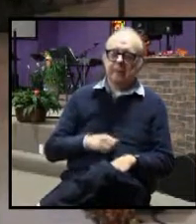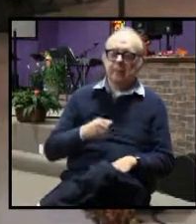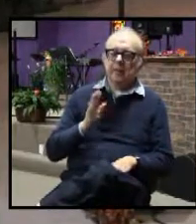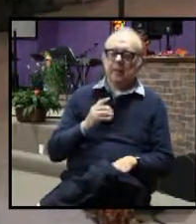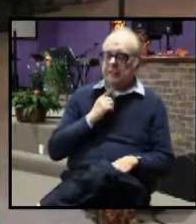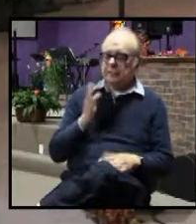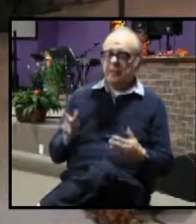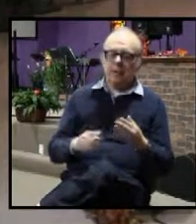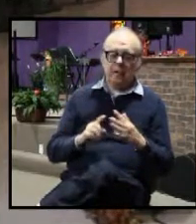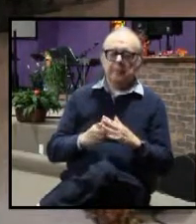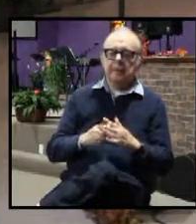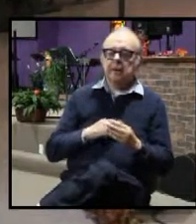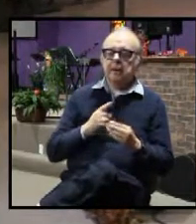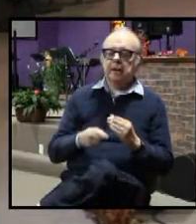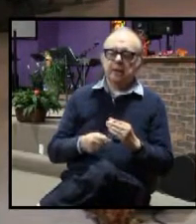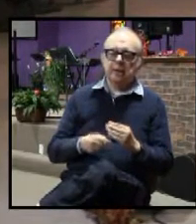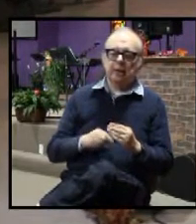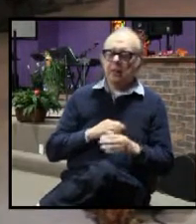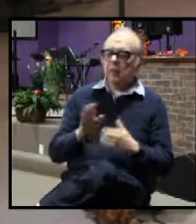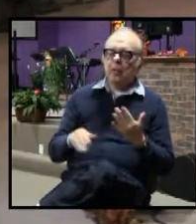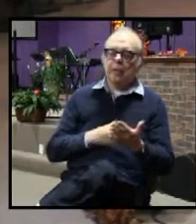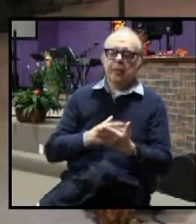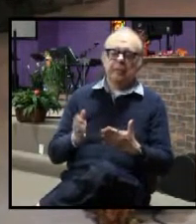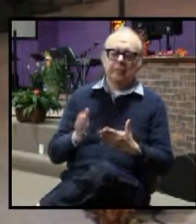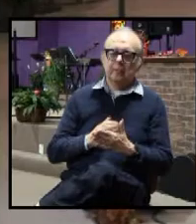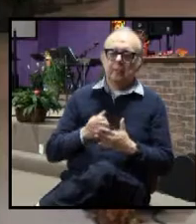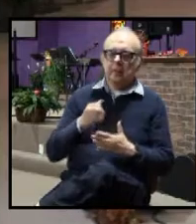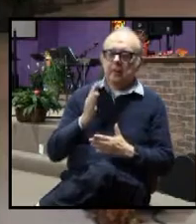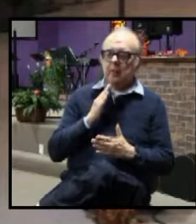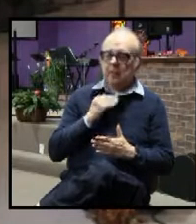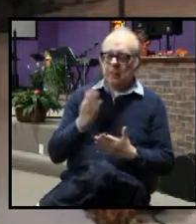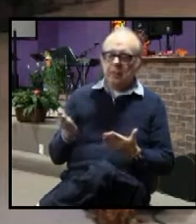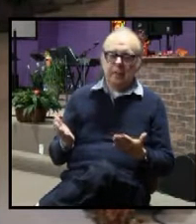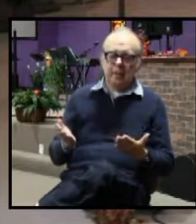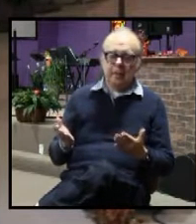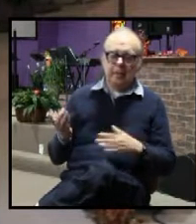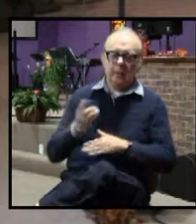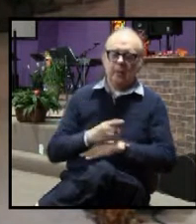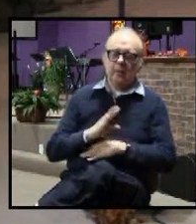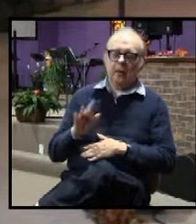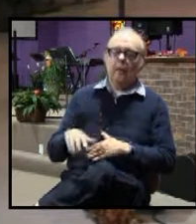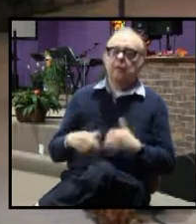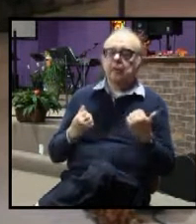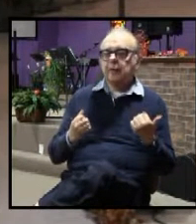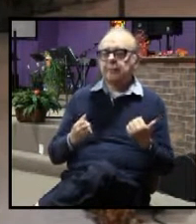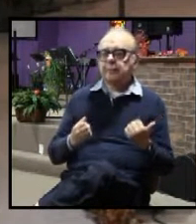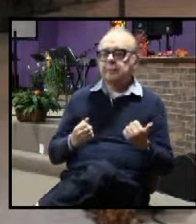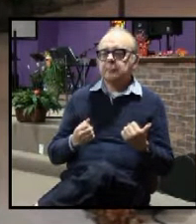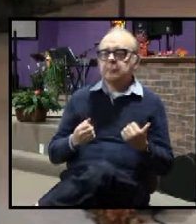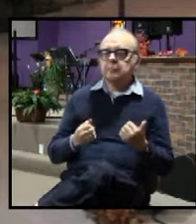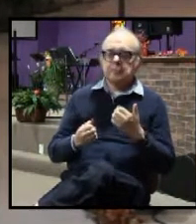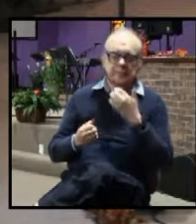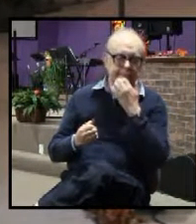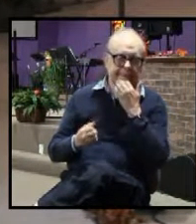end and everything in between, ladies and gentlemen. He knows every day of your